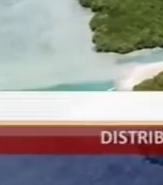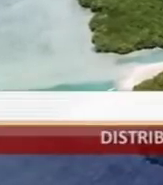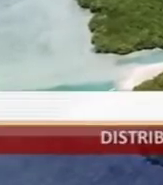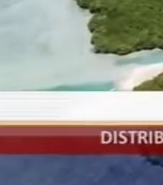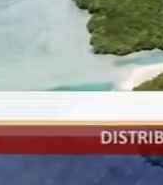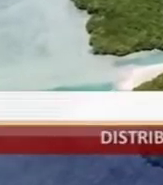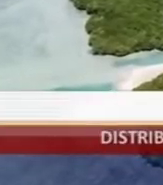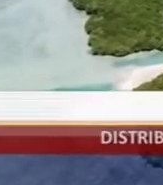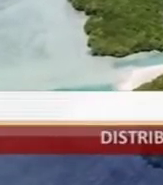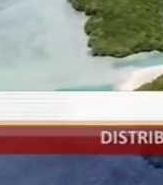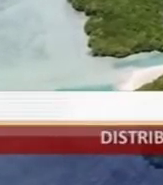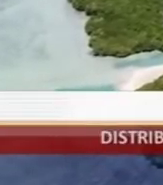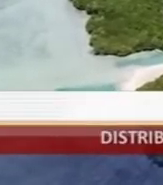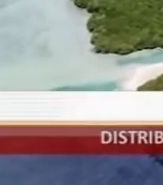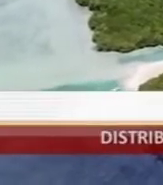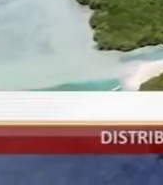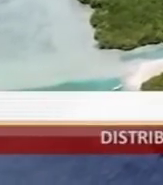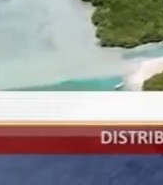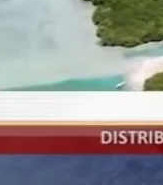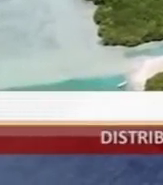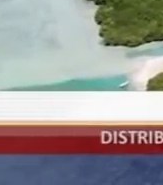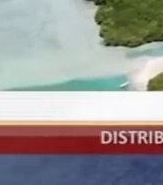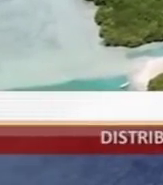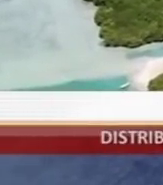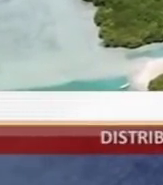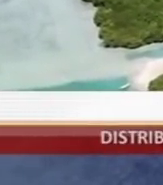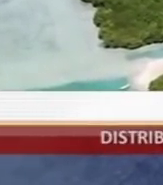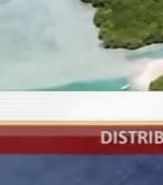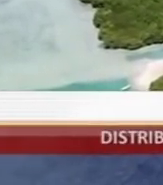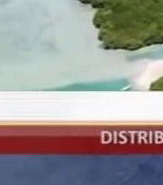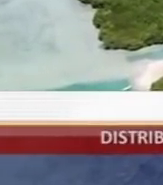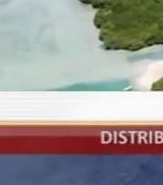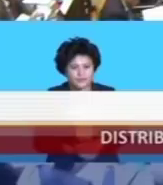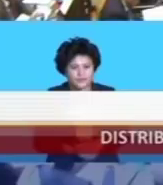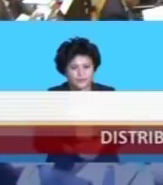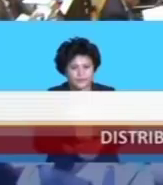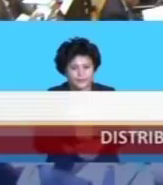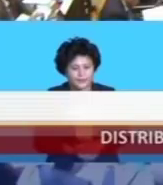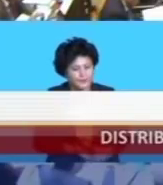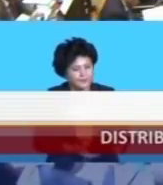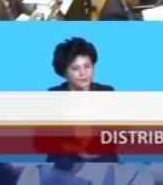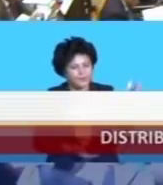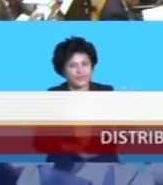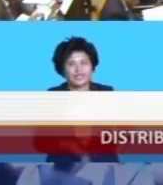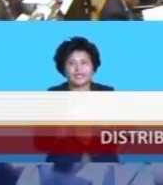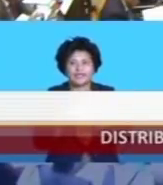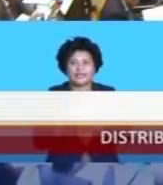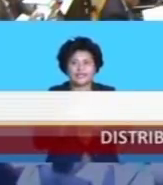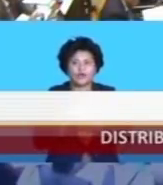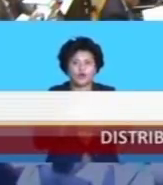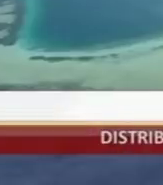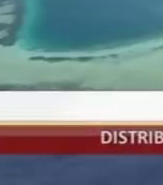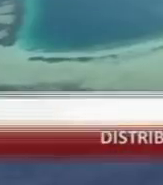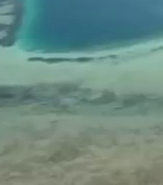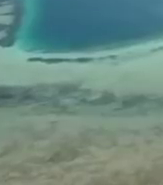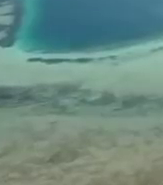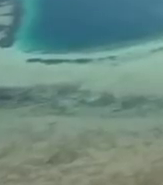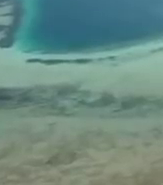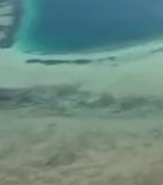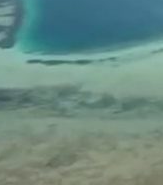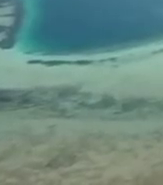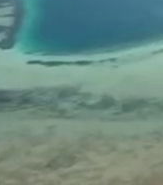across the country. However, opposition MP Niko Nwaikula says the review done is not good enough and more consultations